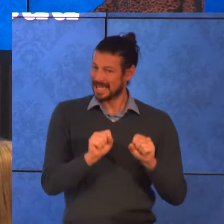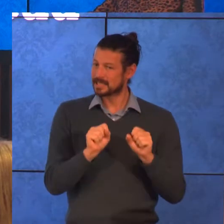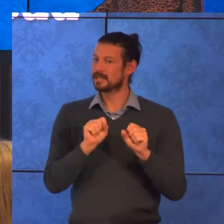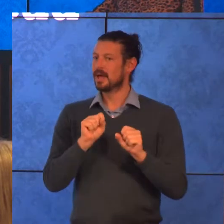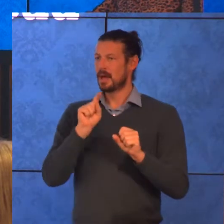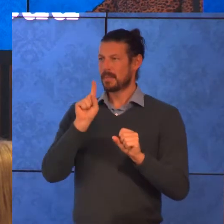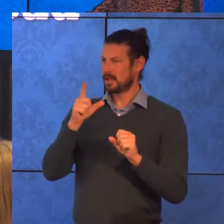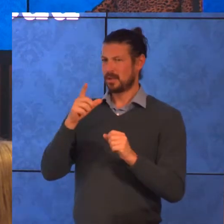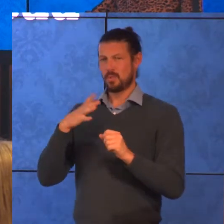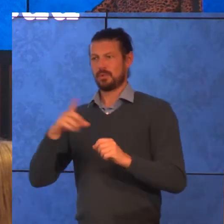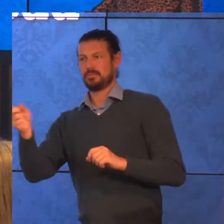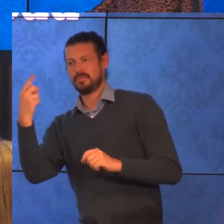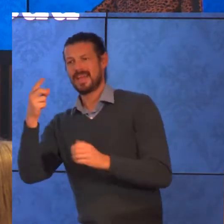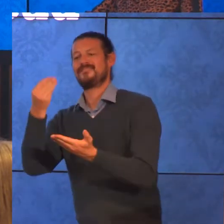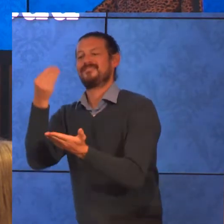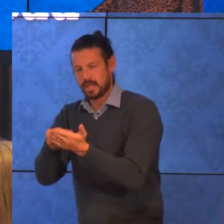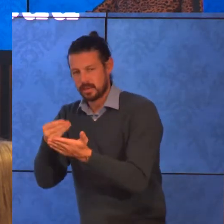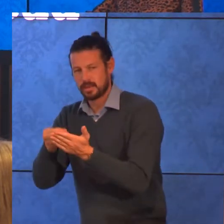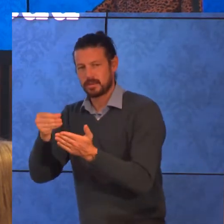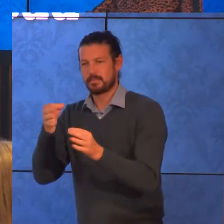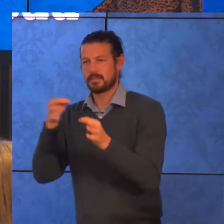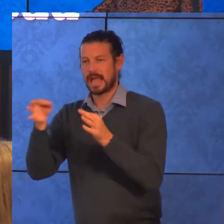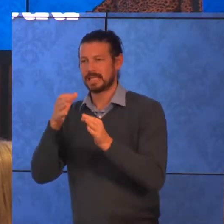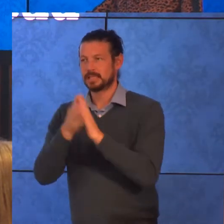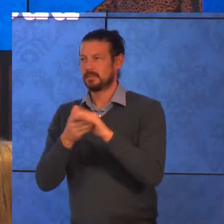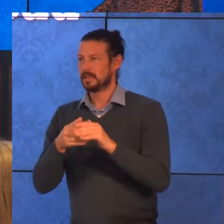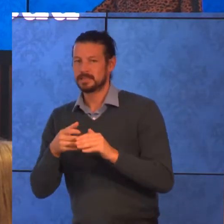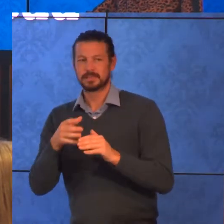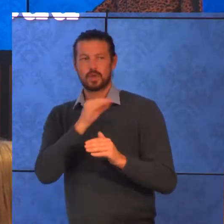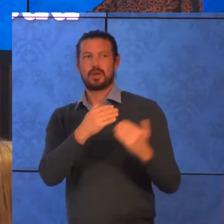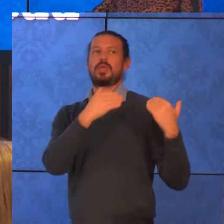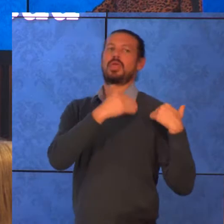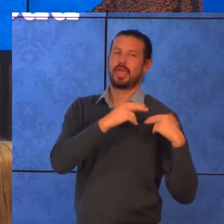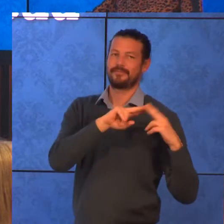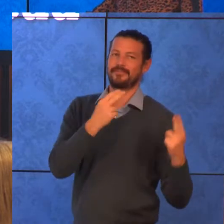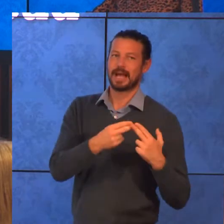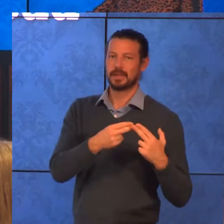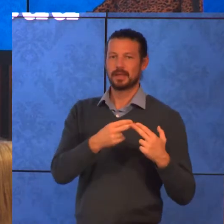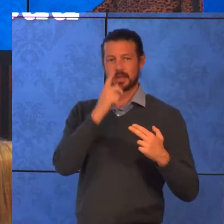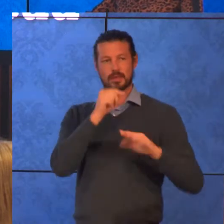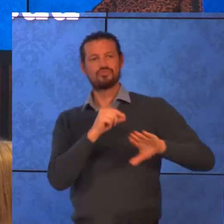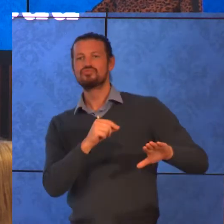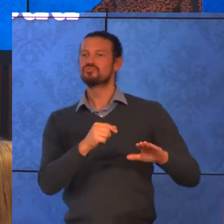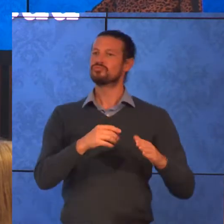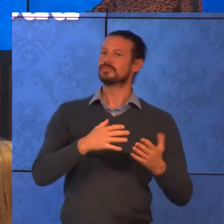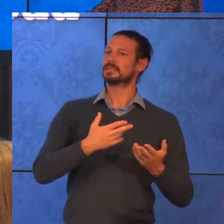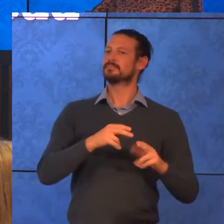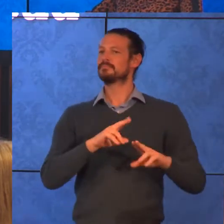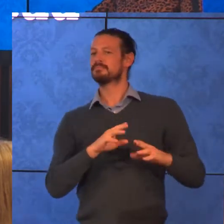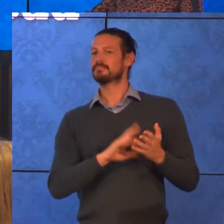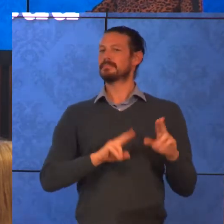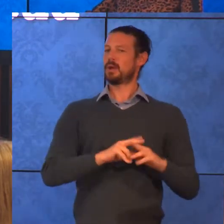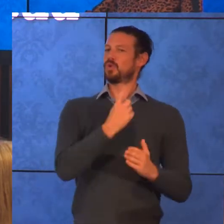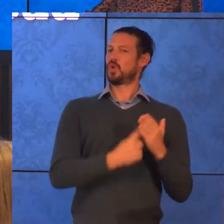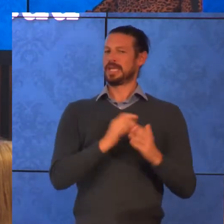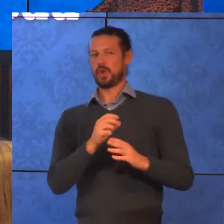sure they have funded plans that don't force them to rely on their family? Yeah, it's a really good